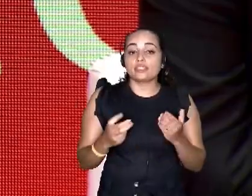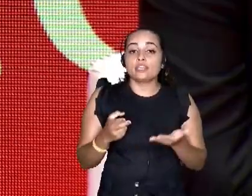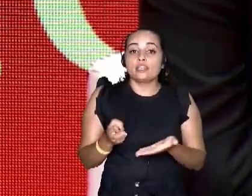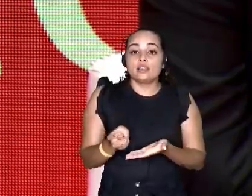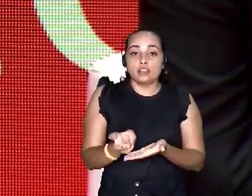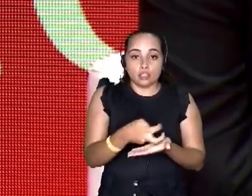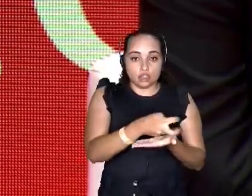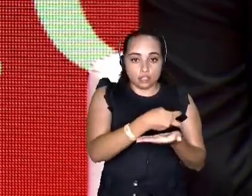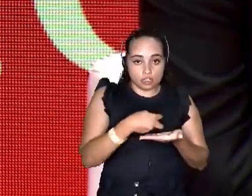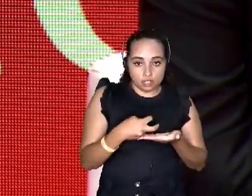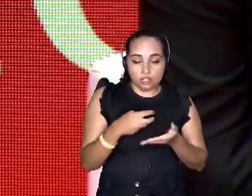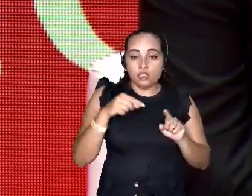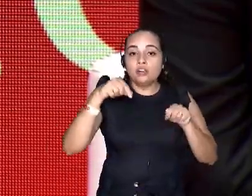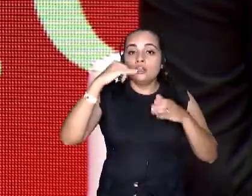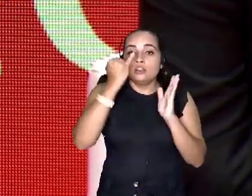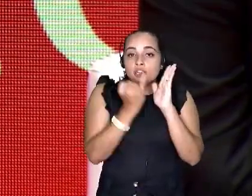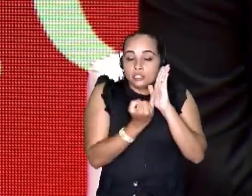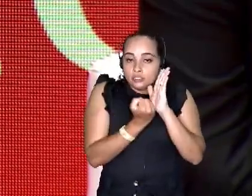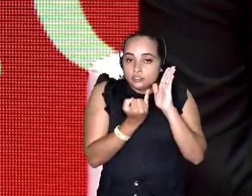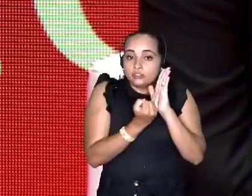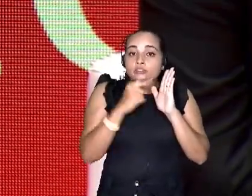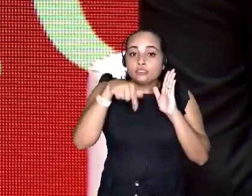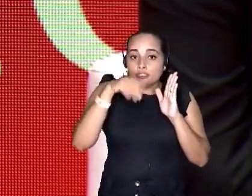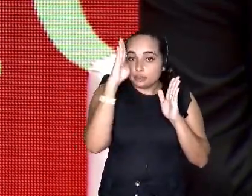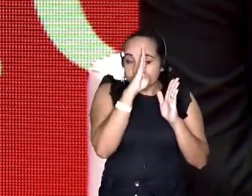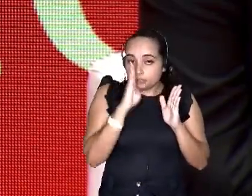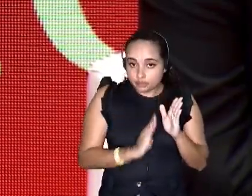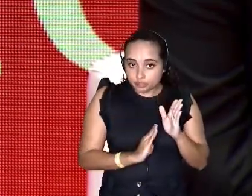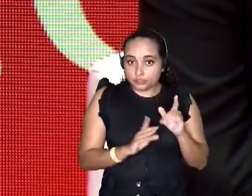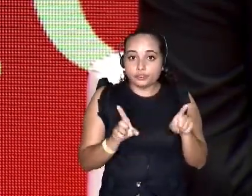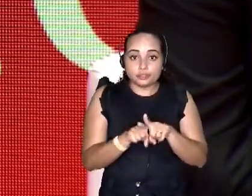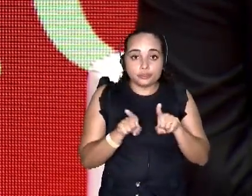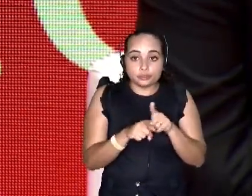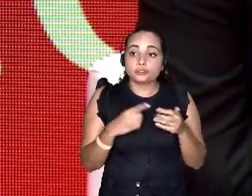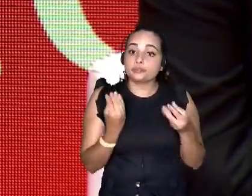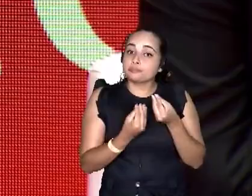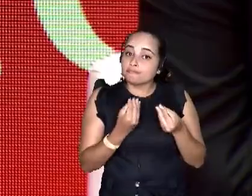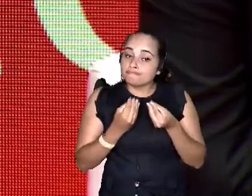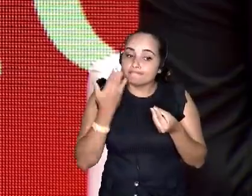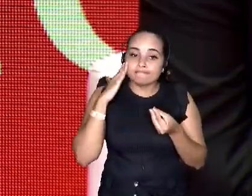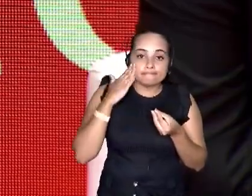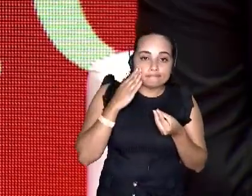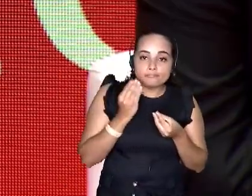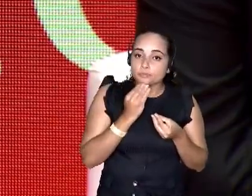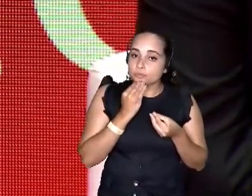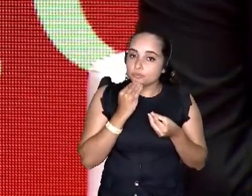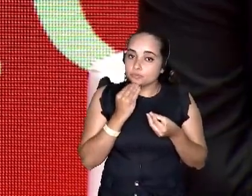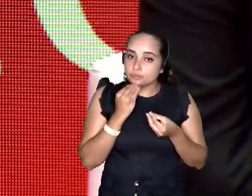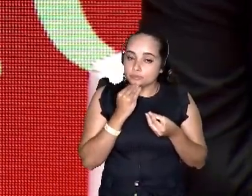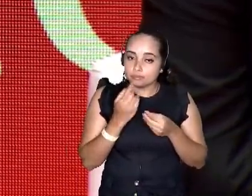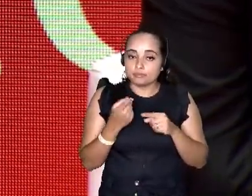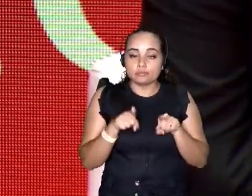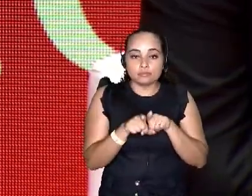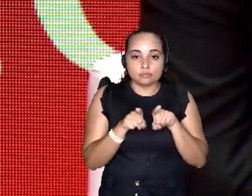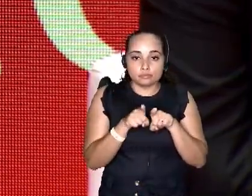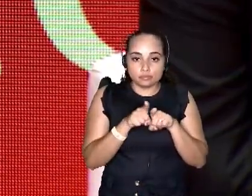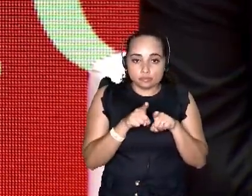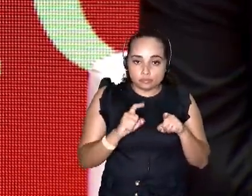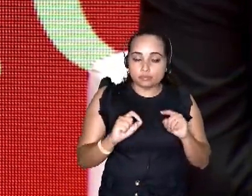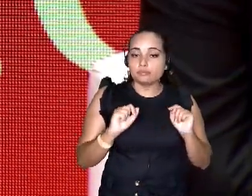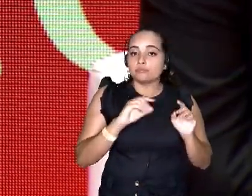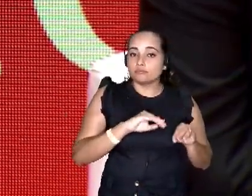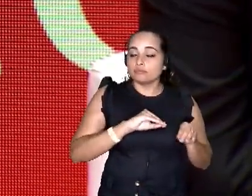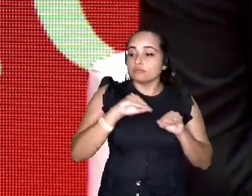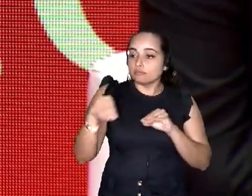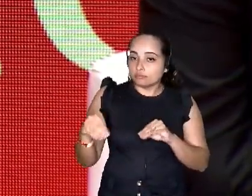Remember, migration of a business opportunities shouldn't be a taxable event. You can migrate risks, you can change risks. In